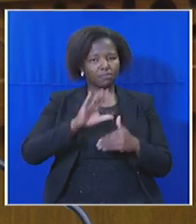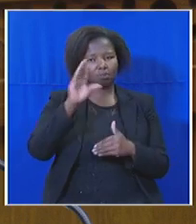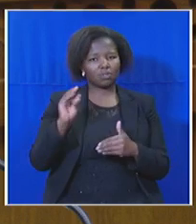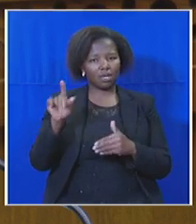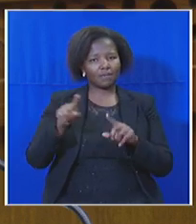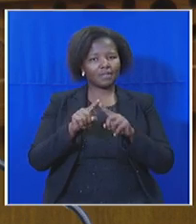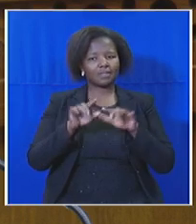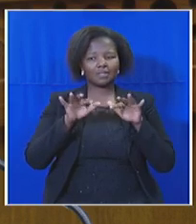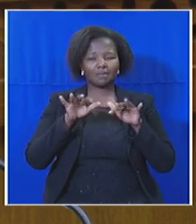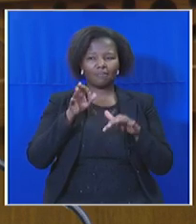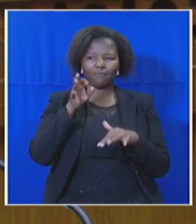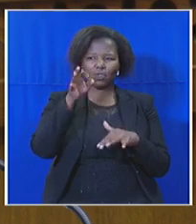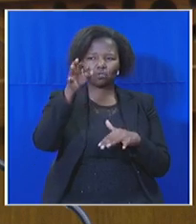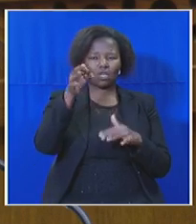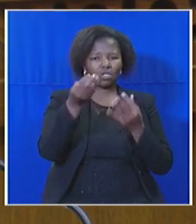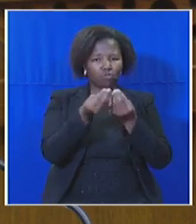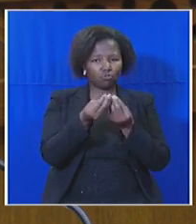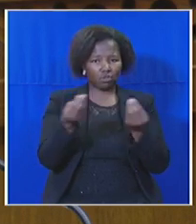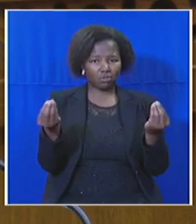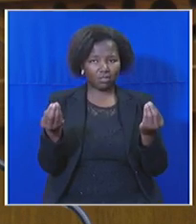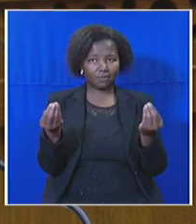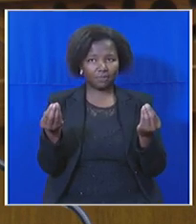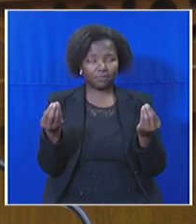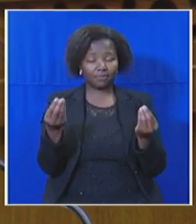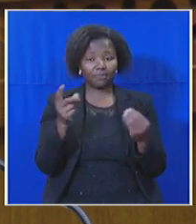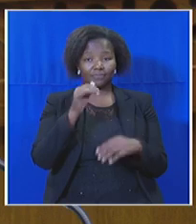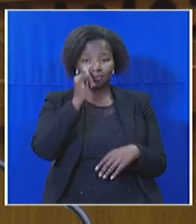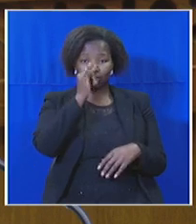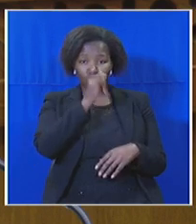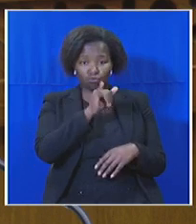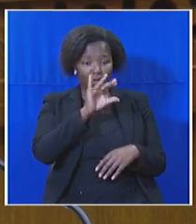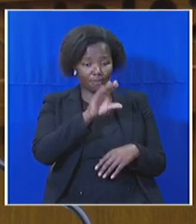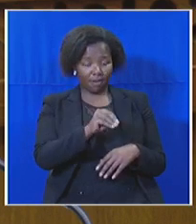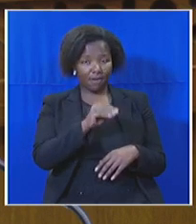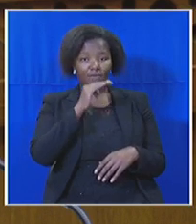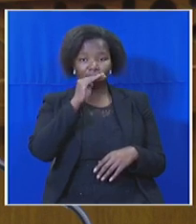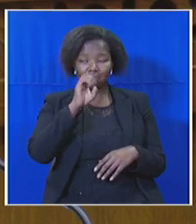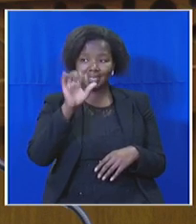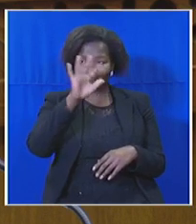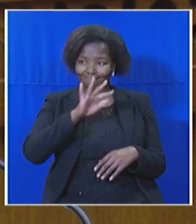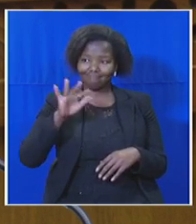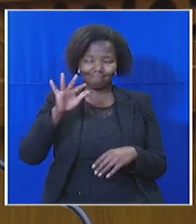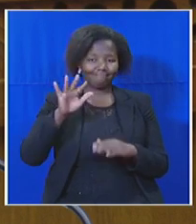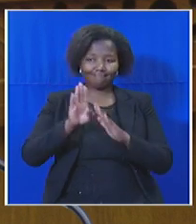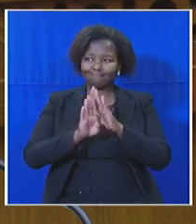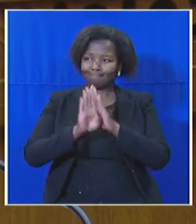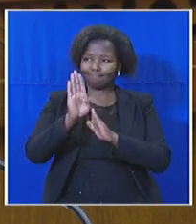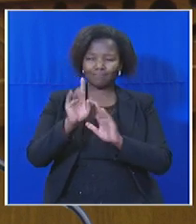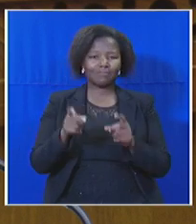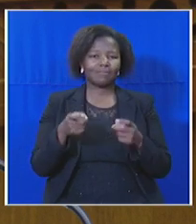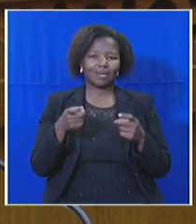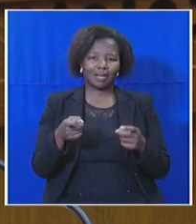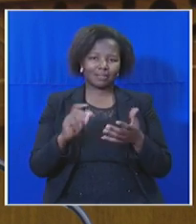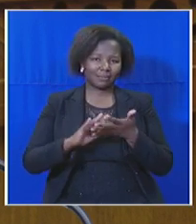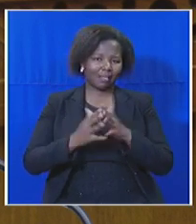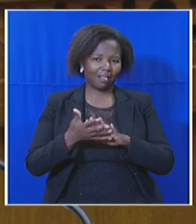and future generations. Crime is an impediment to the entire national effort of creating a better life for all the